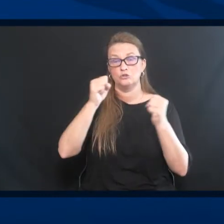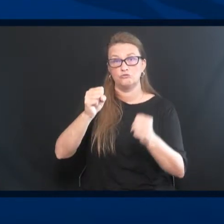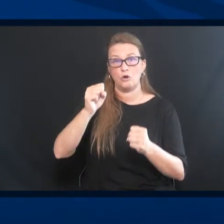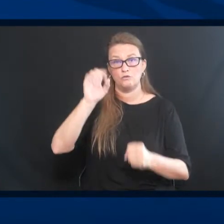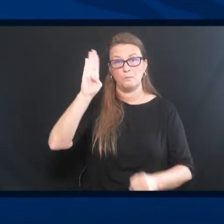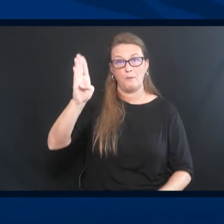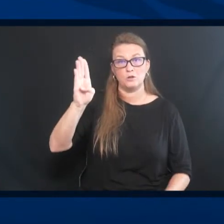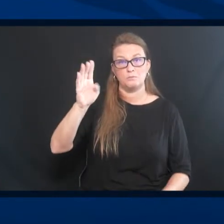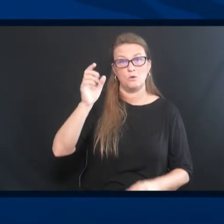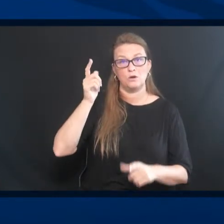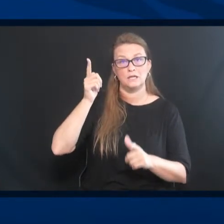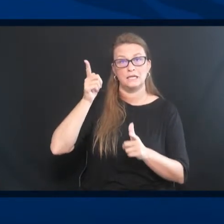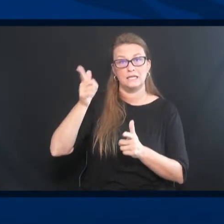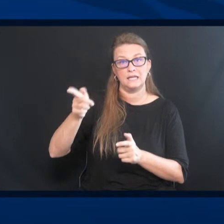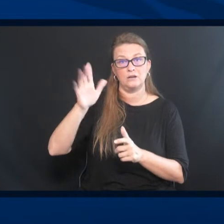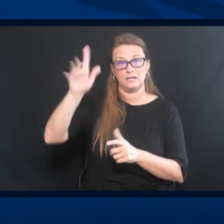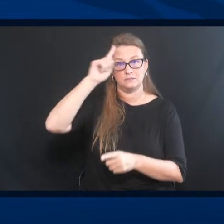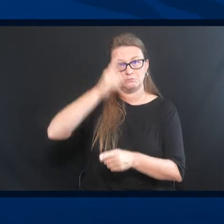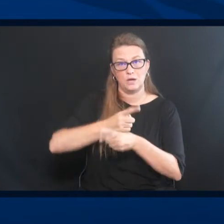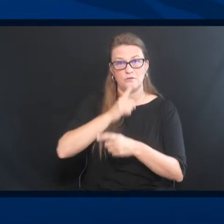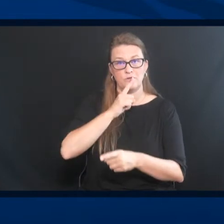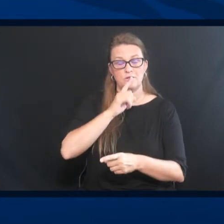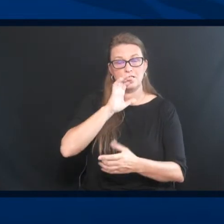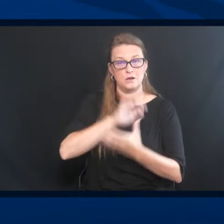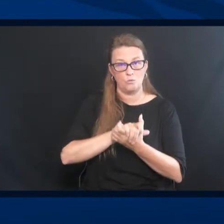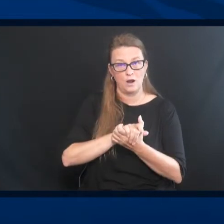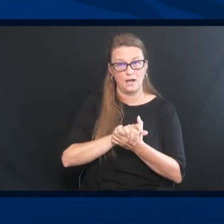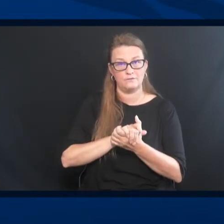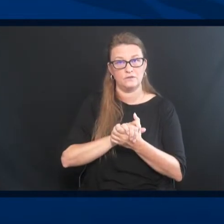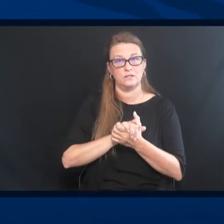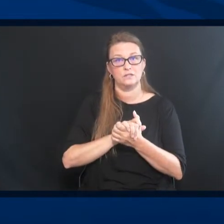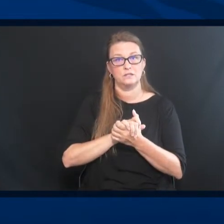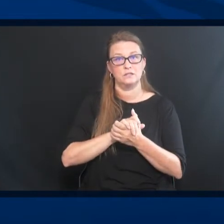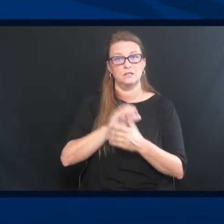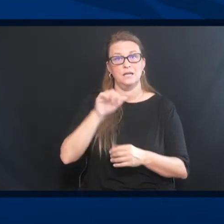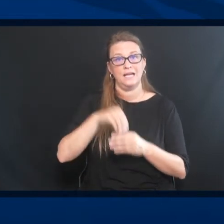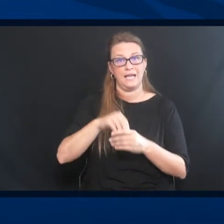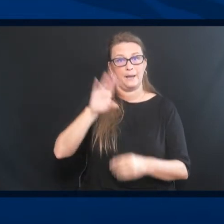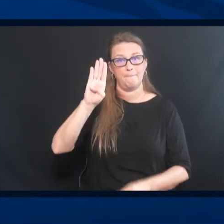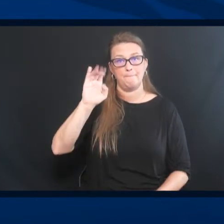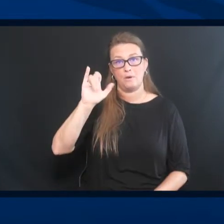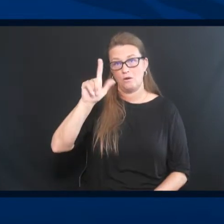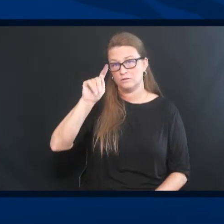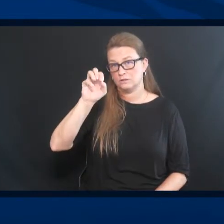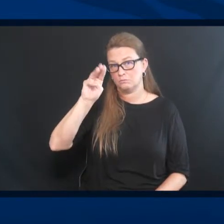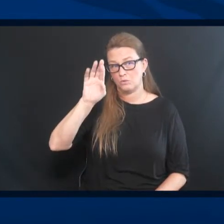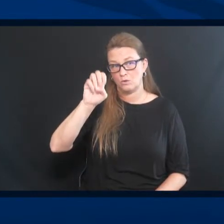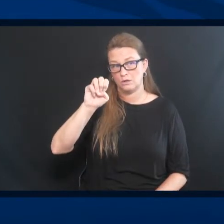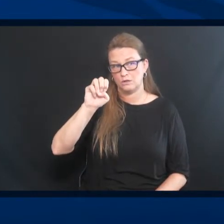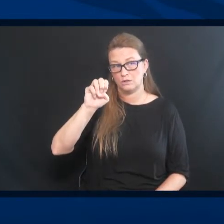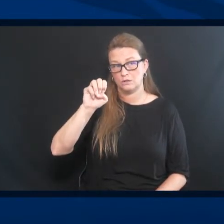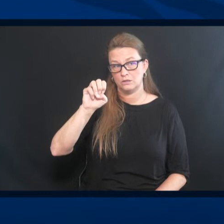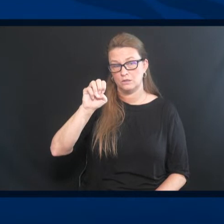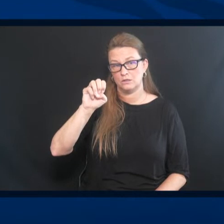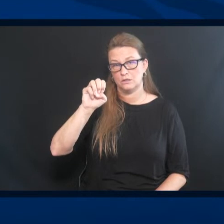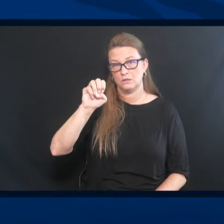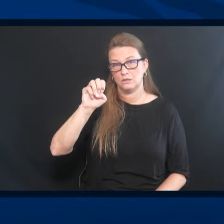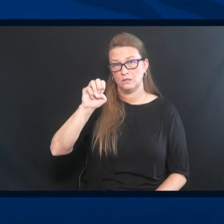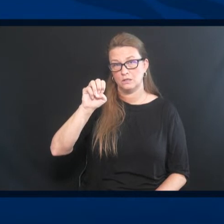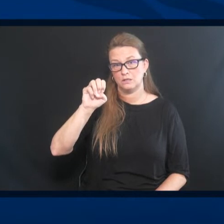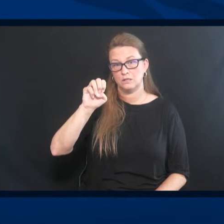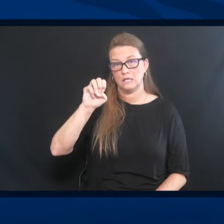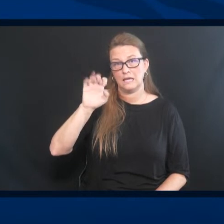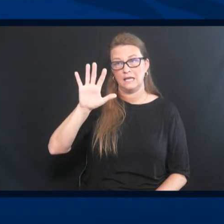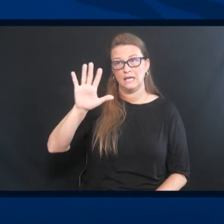killed his brother and wife in Baltimore over his claim